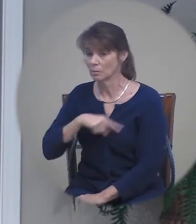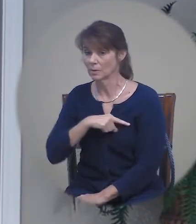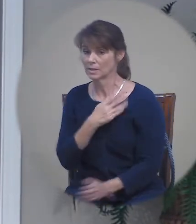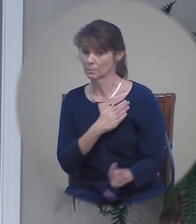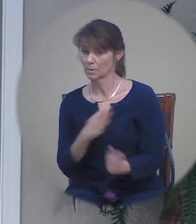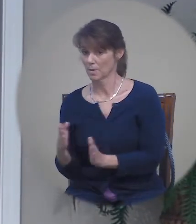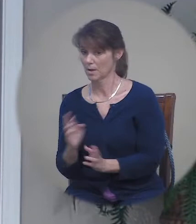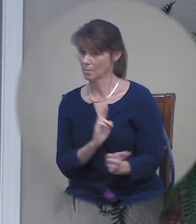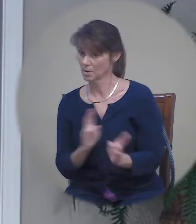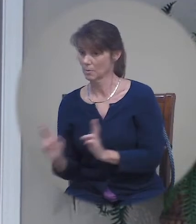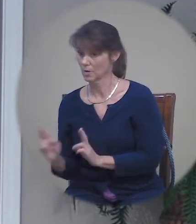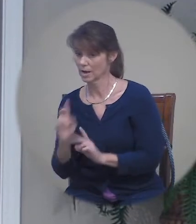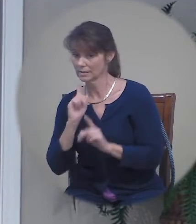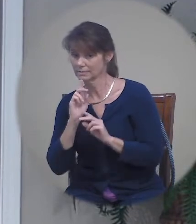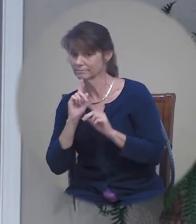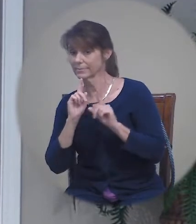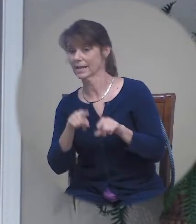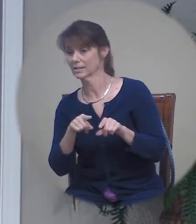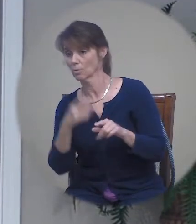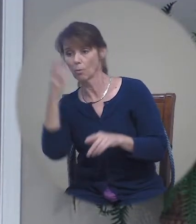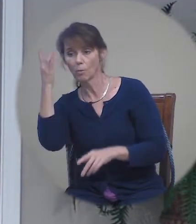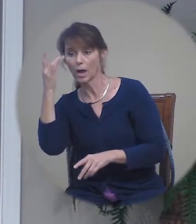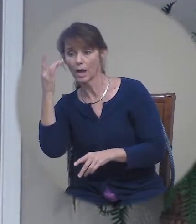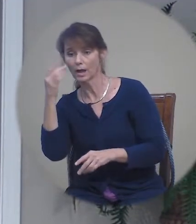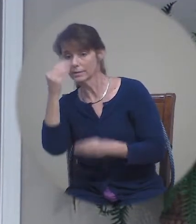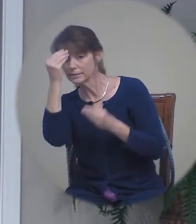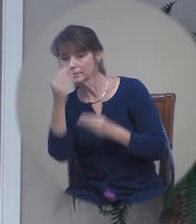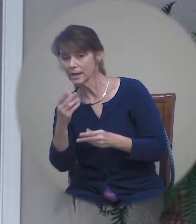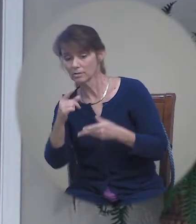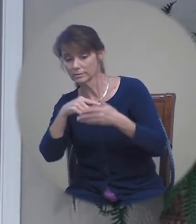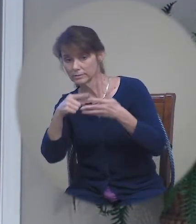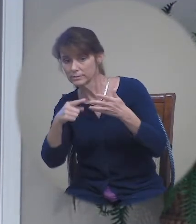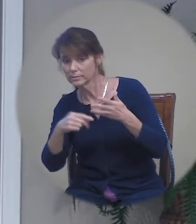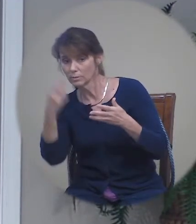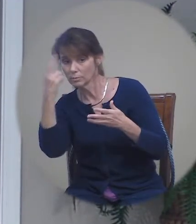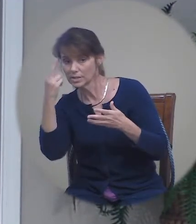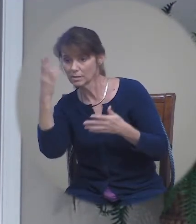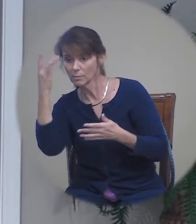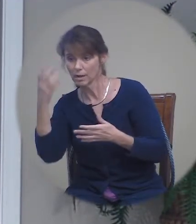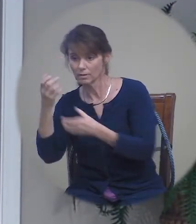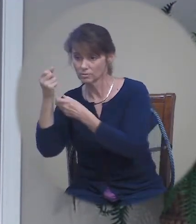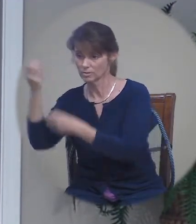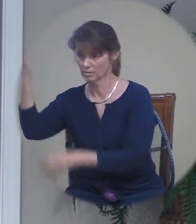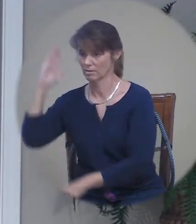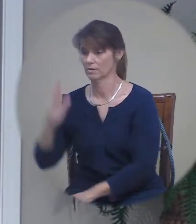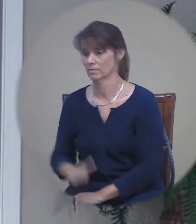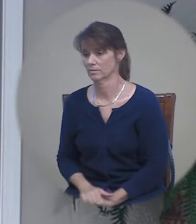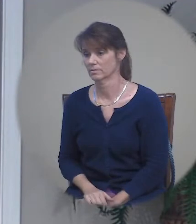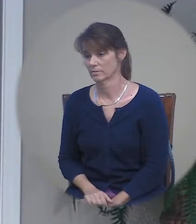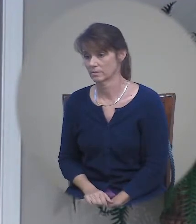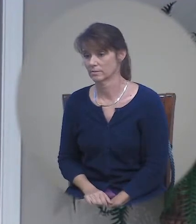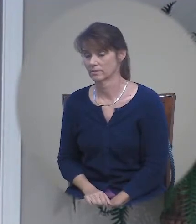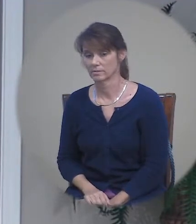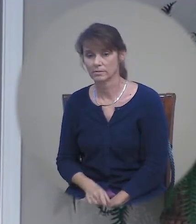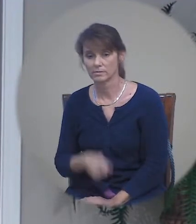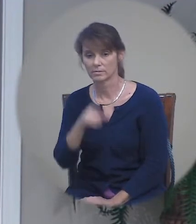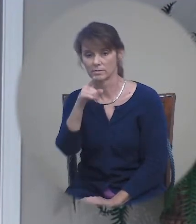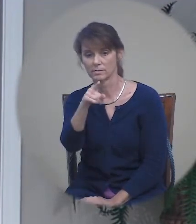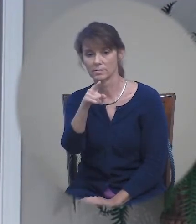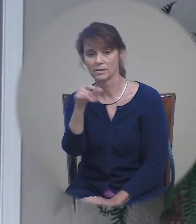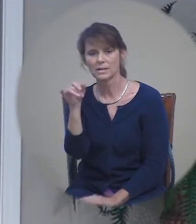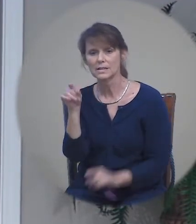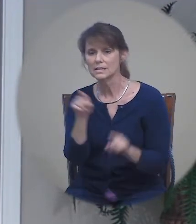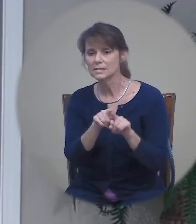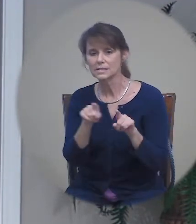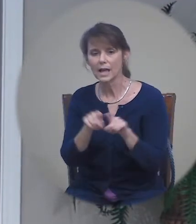challenging or thought-provoking quote for us. Anybody else? Matt? And that assertion could be made as well about Daniel, about Shadrach, Meshach, and